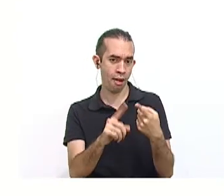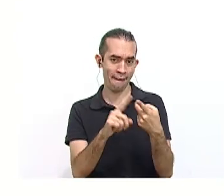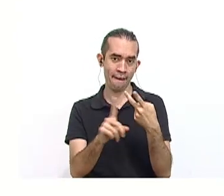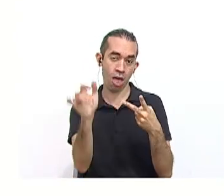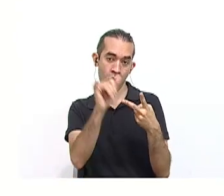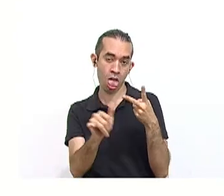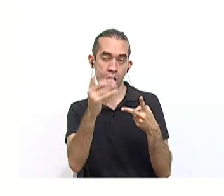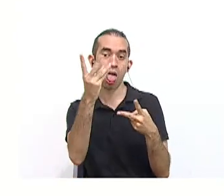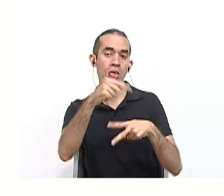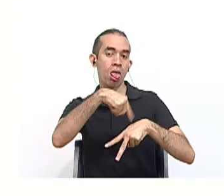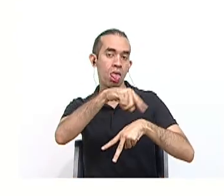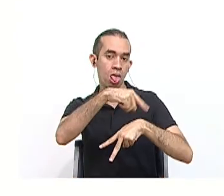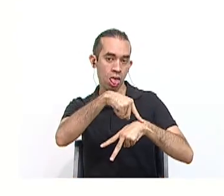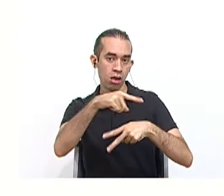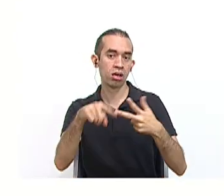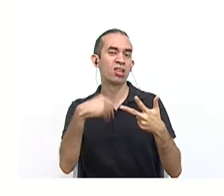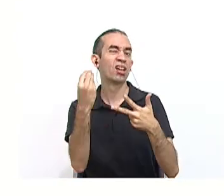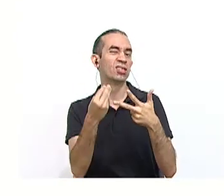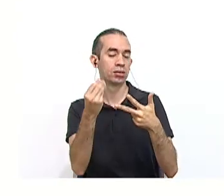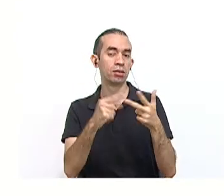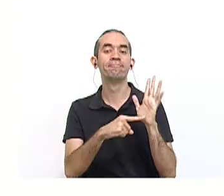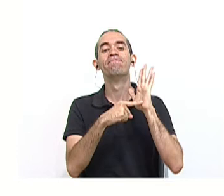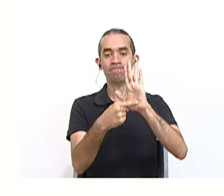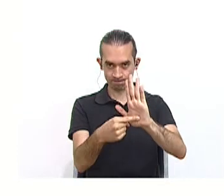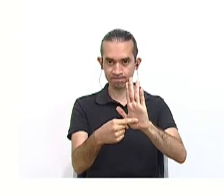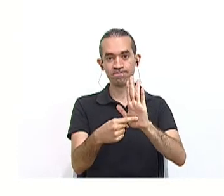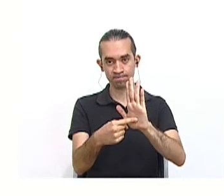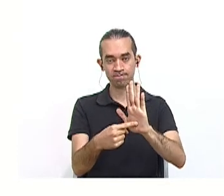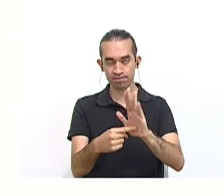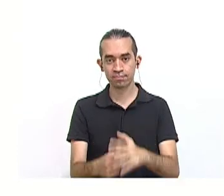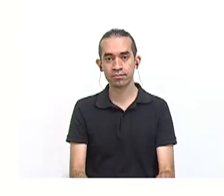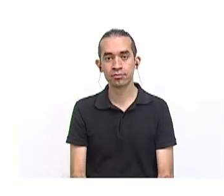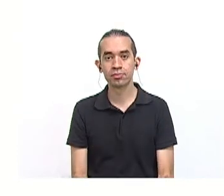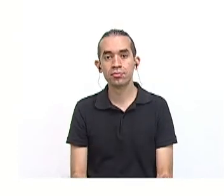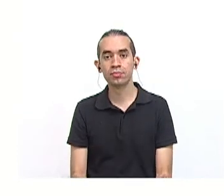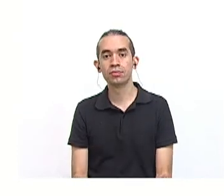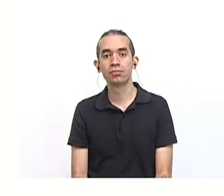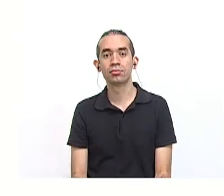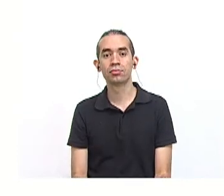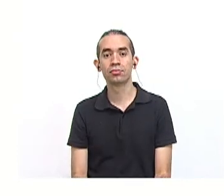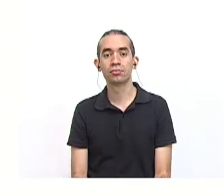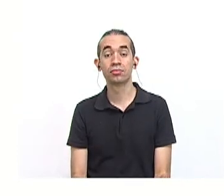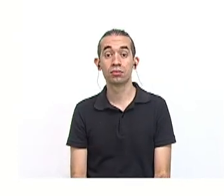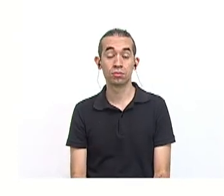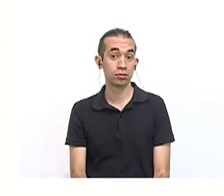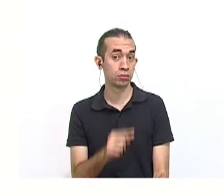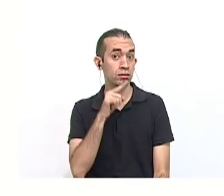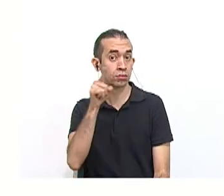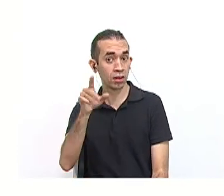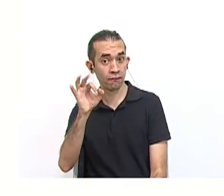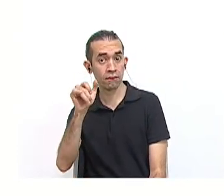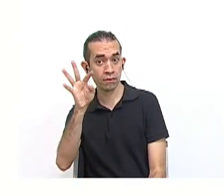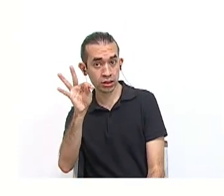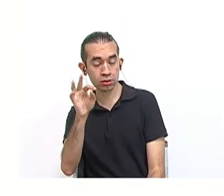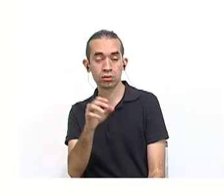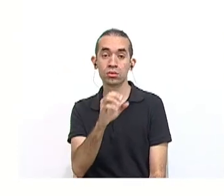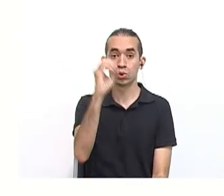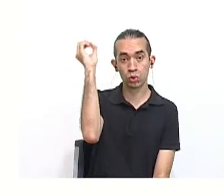stayed, and what you've been doing there. Okay? So, is that a fact or is that an